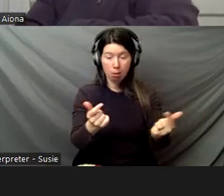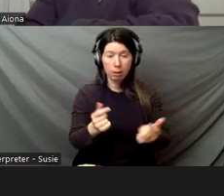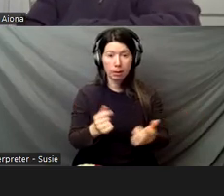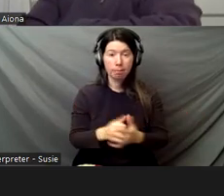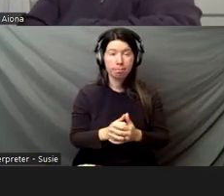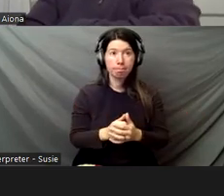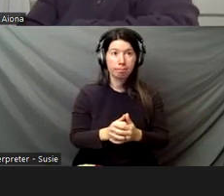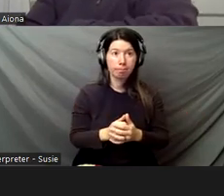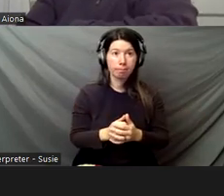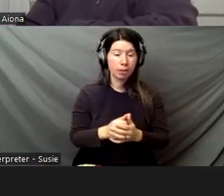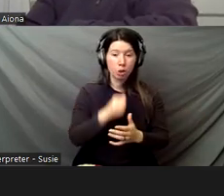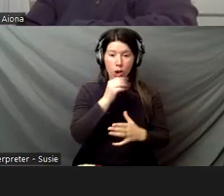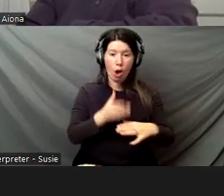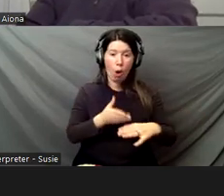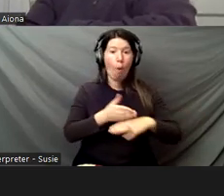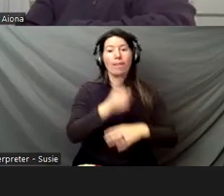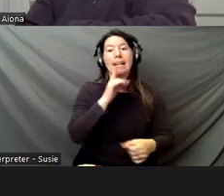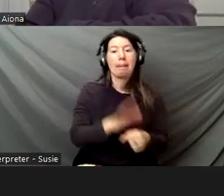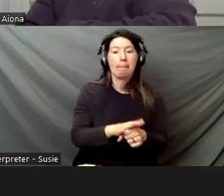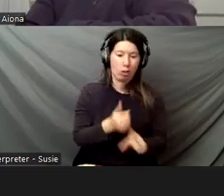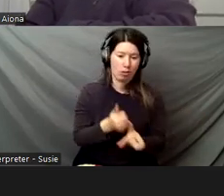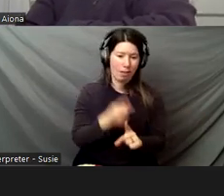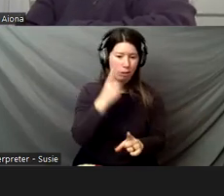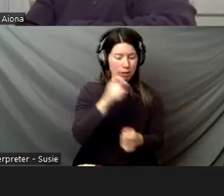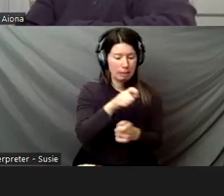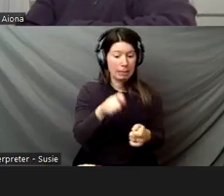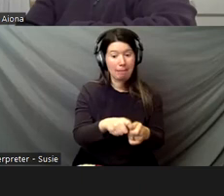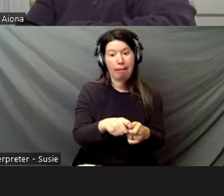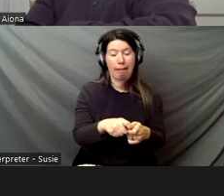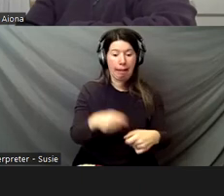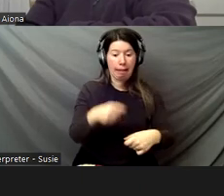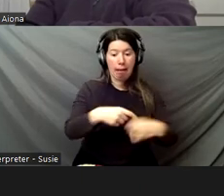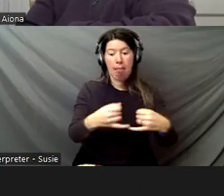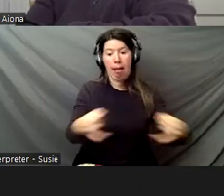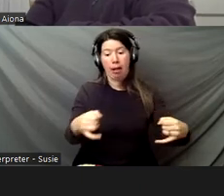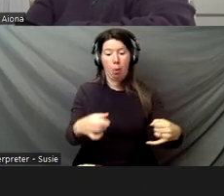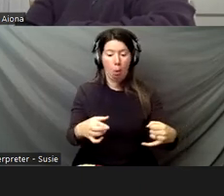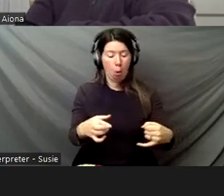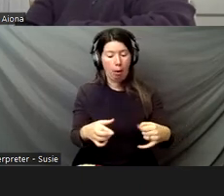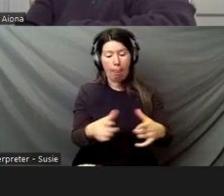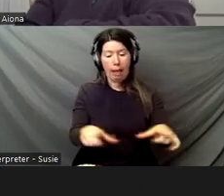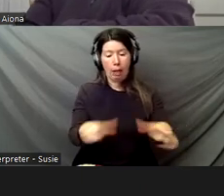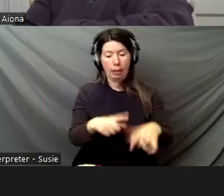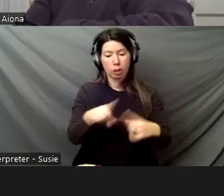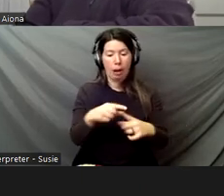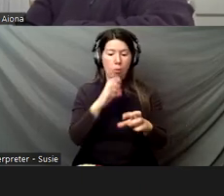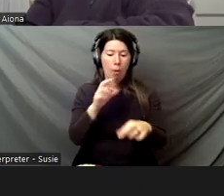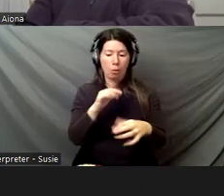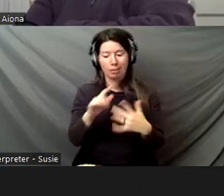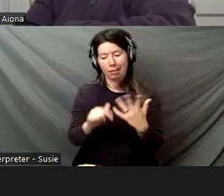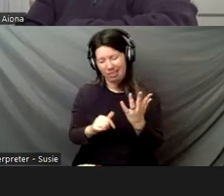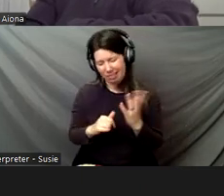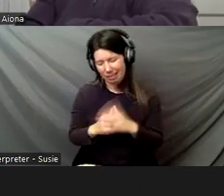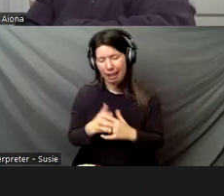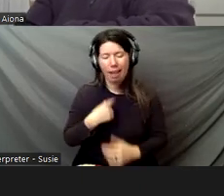not overly commit yourselves to a lot of specific deadlines or too much shall language when it comes to reports and things of that nature. I